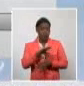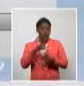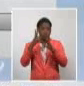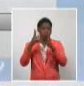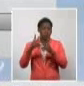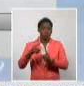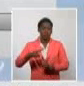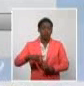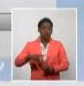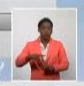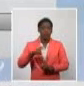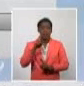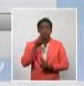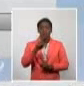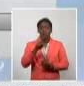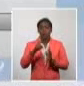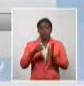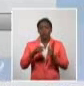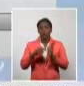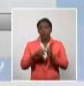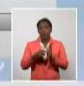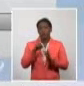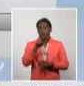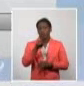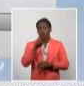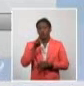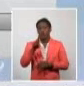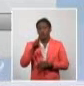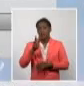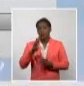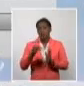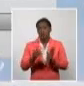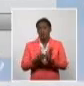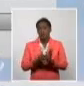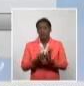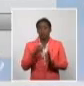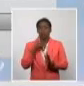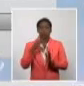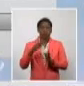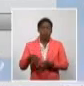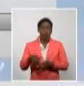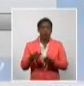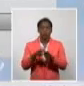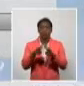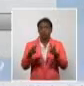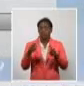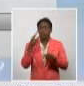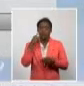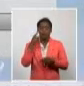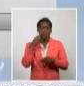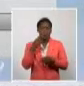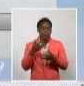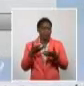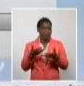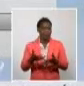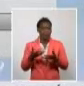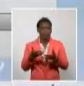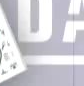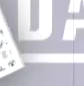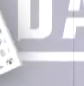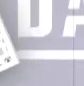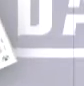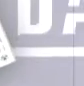6.02% of the cases of the region. And with this, we wrap up our briefing.